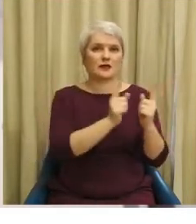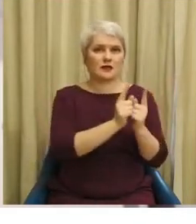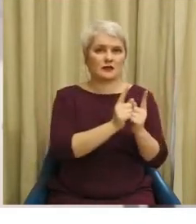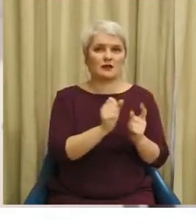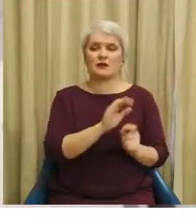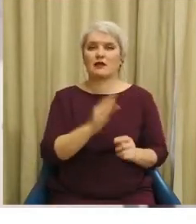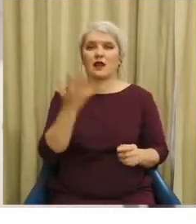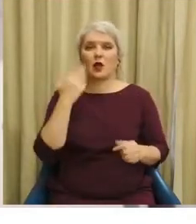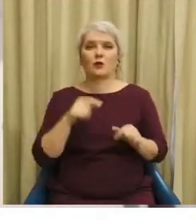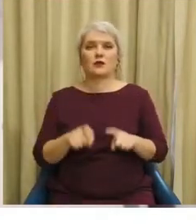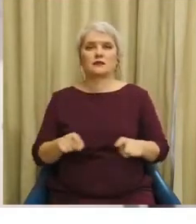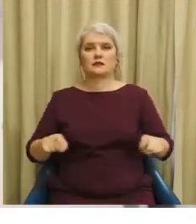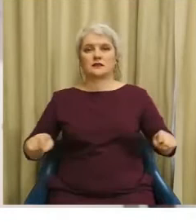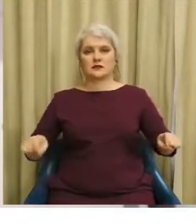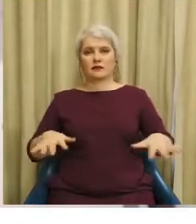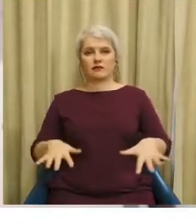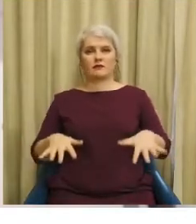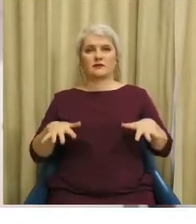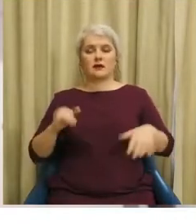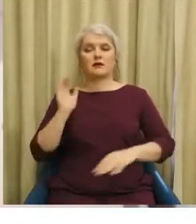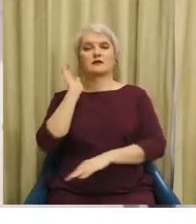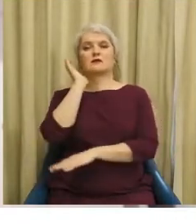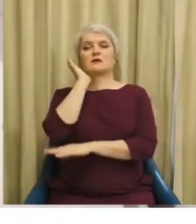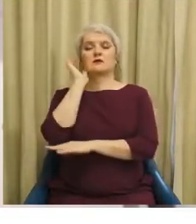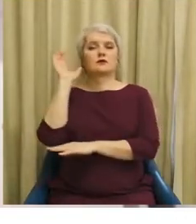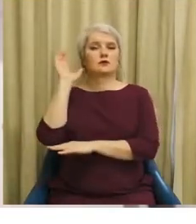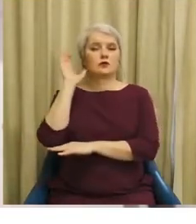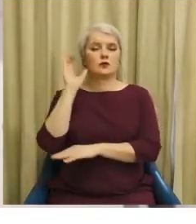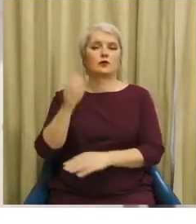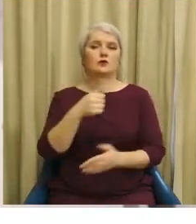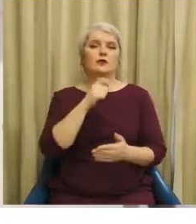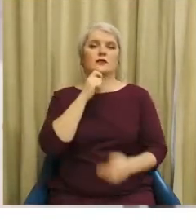with technologists, even for me, it's very frustrating sometimes.